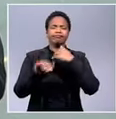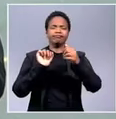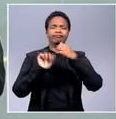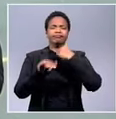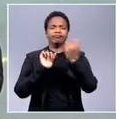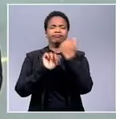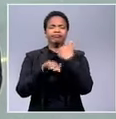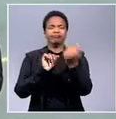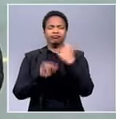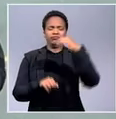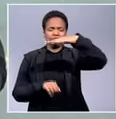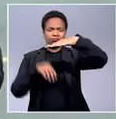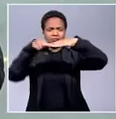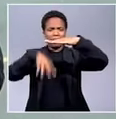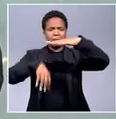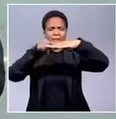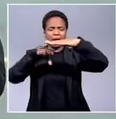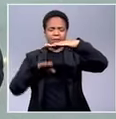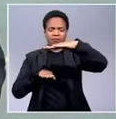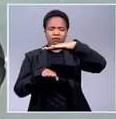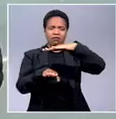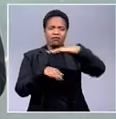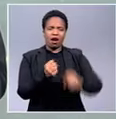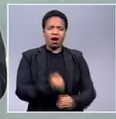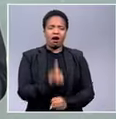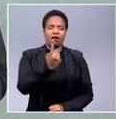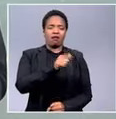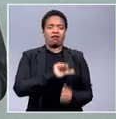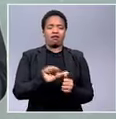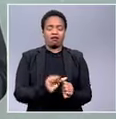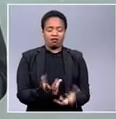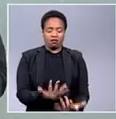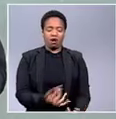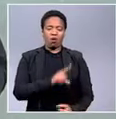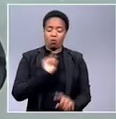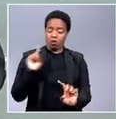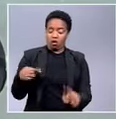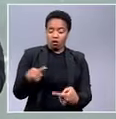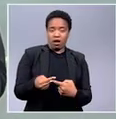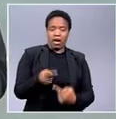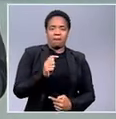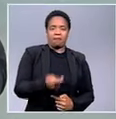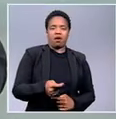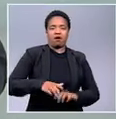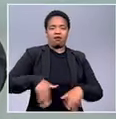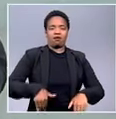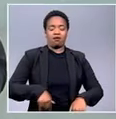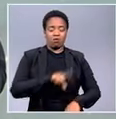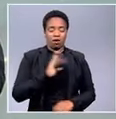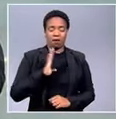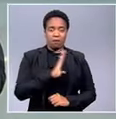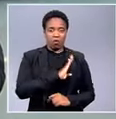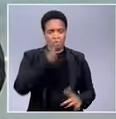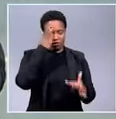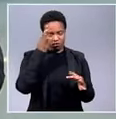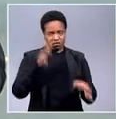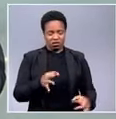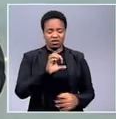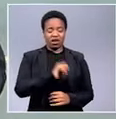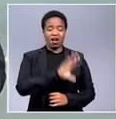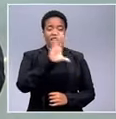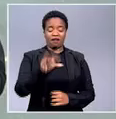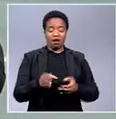bills by failing to pay e-tolls in Gauteng are off the hook for historic debt. This follows a decision by the board of directors of the South African